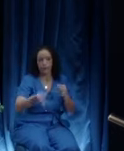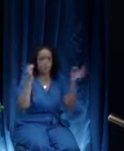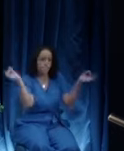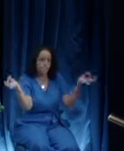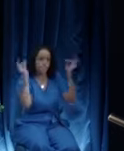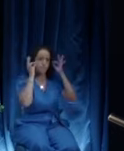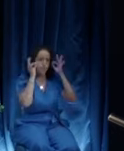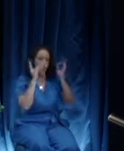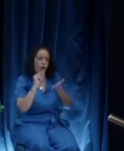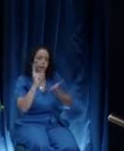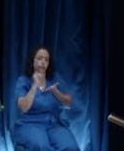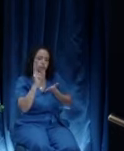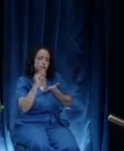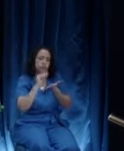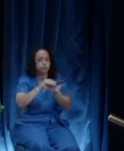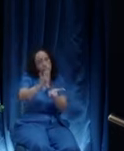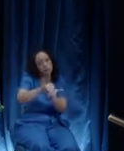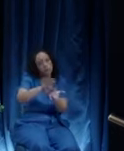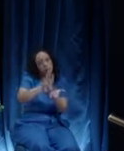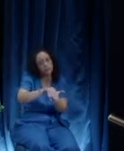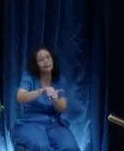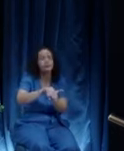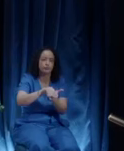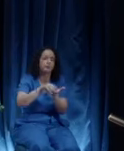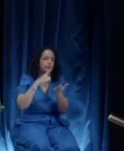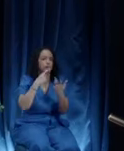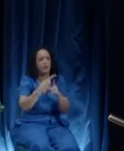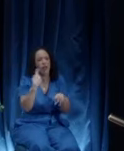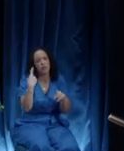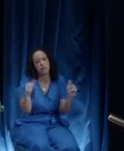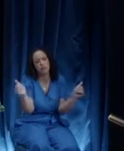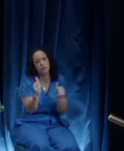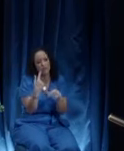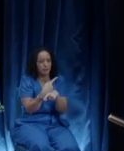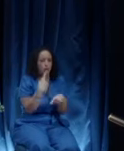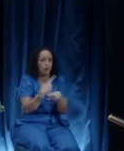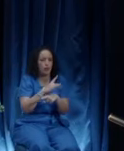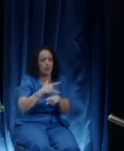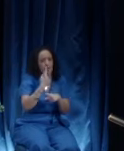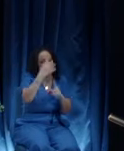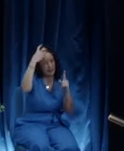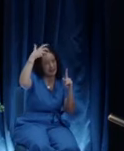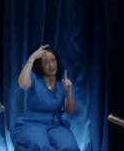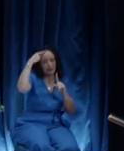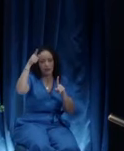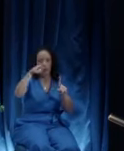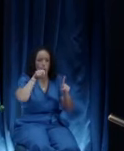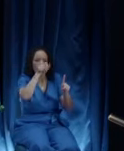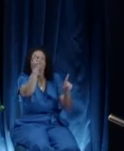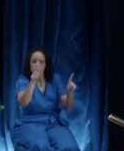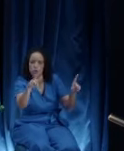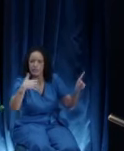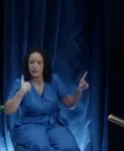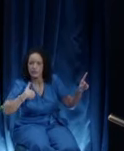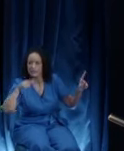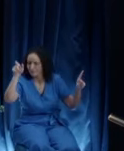thought, well, I'll just do briefly skip through the life of a monarch, and then you think, oh, that bit's interesting, that bit's interesting. Oh, that was an interesting person.